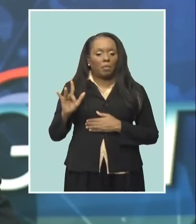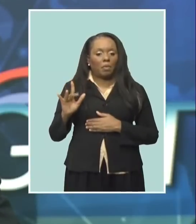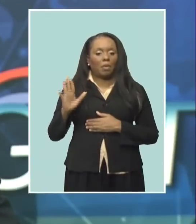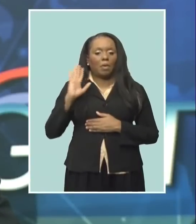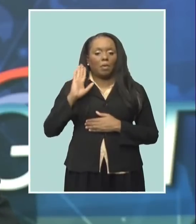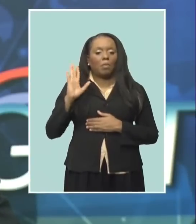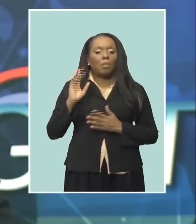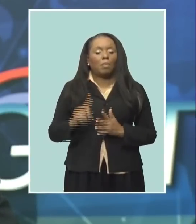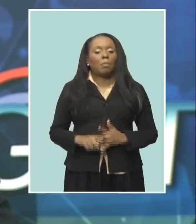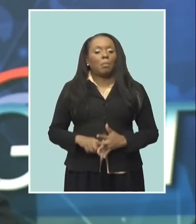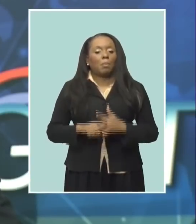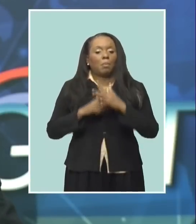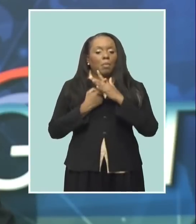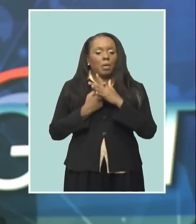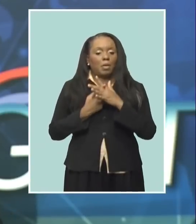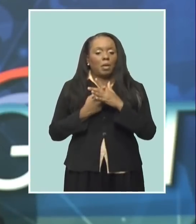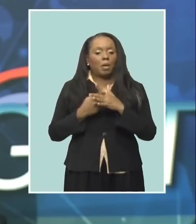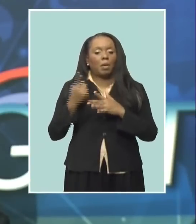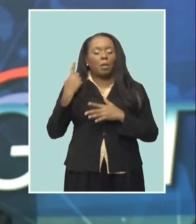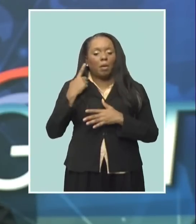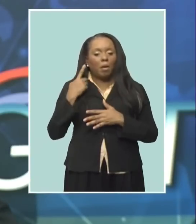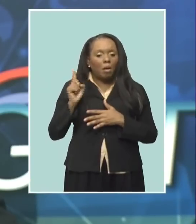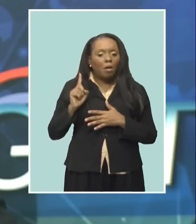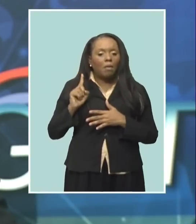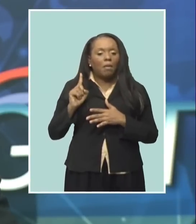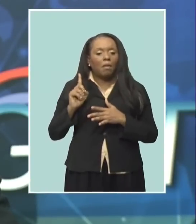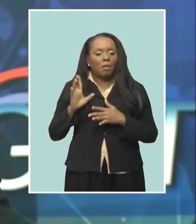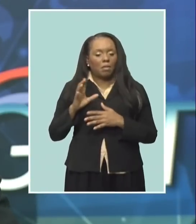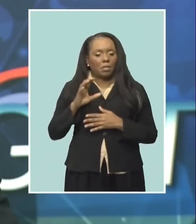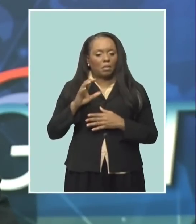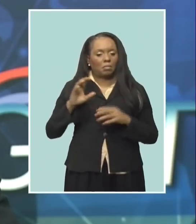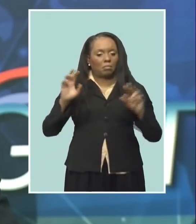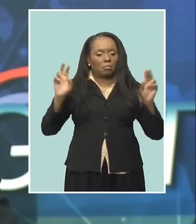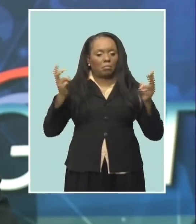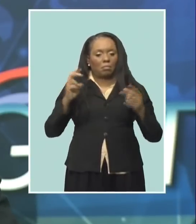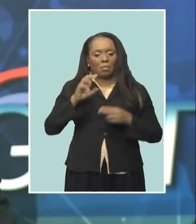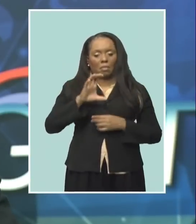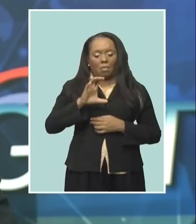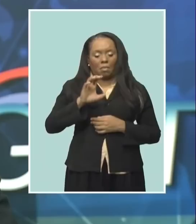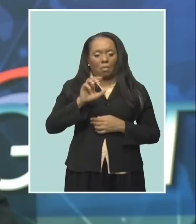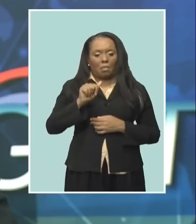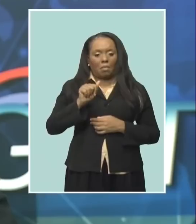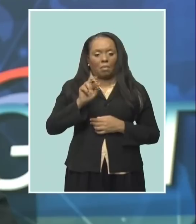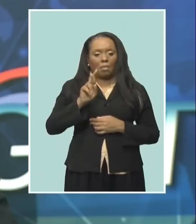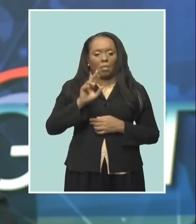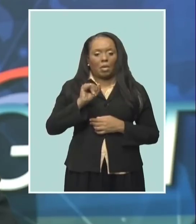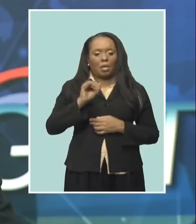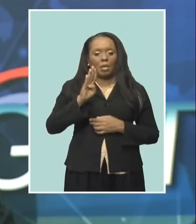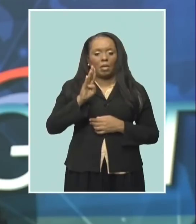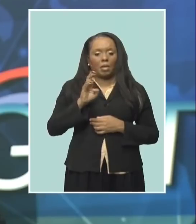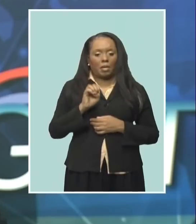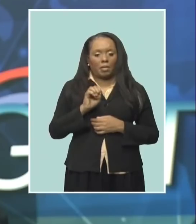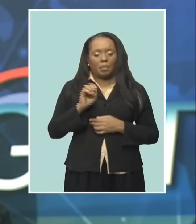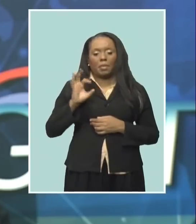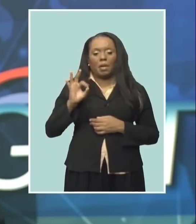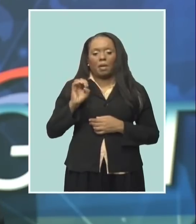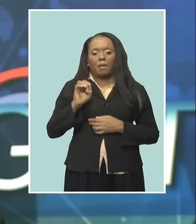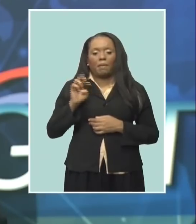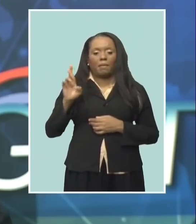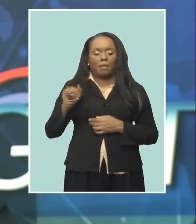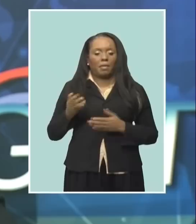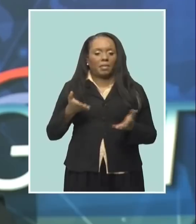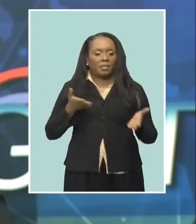Of 2025 is still identified as the timeline for the start of operations of the long-anticipated Connect Carib ferry